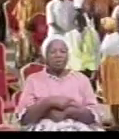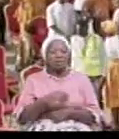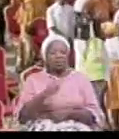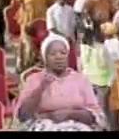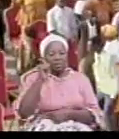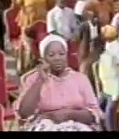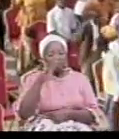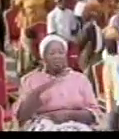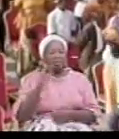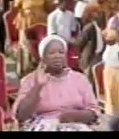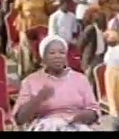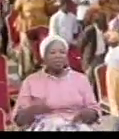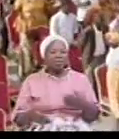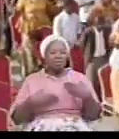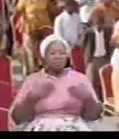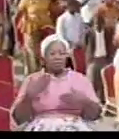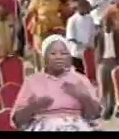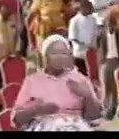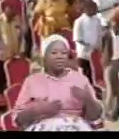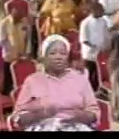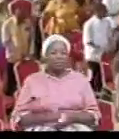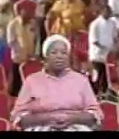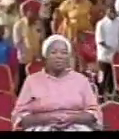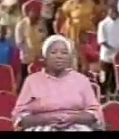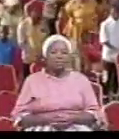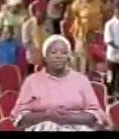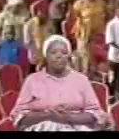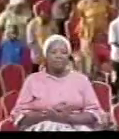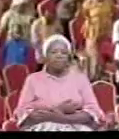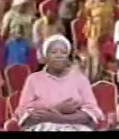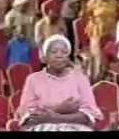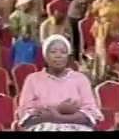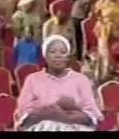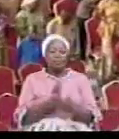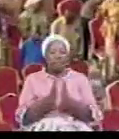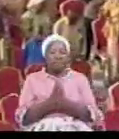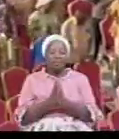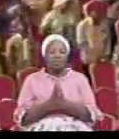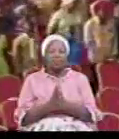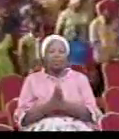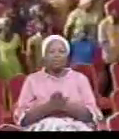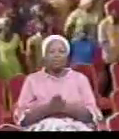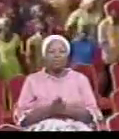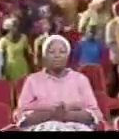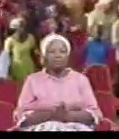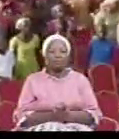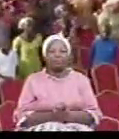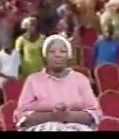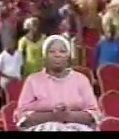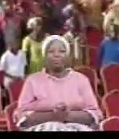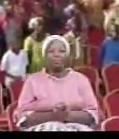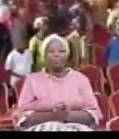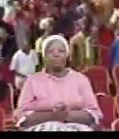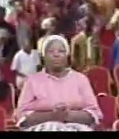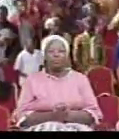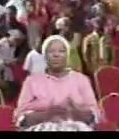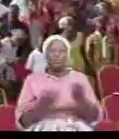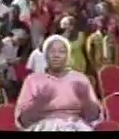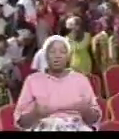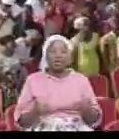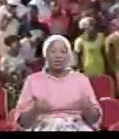rejoice. Today the young will rejoice. Today the old will